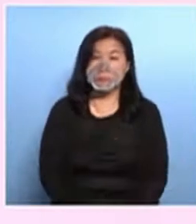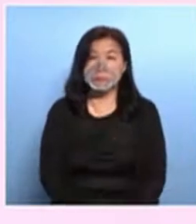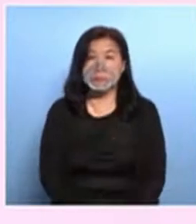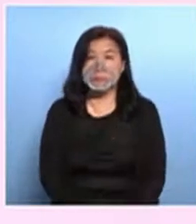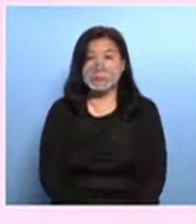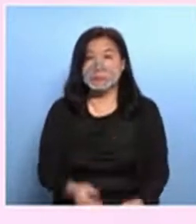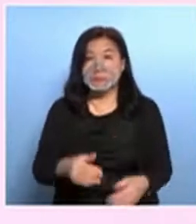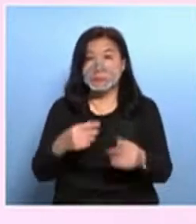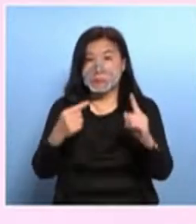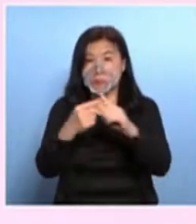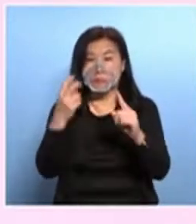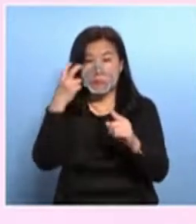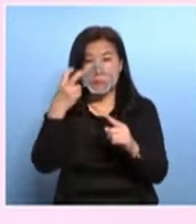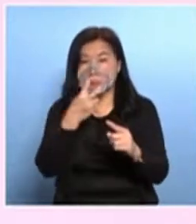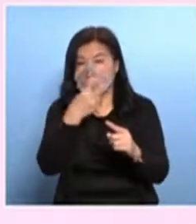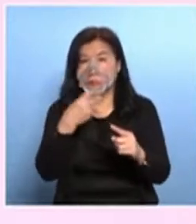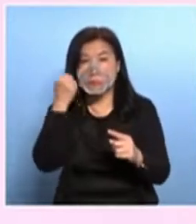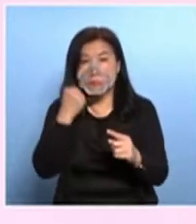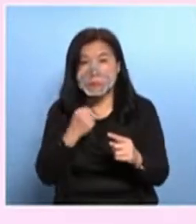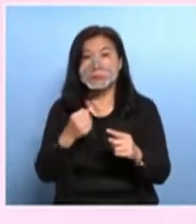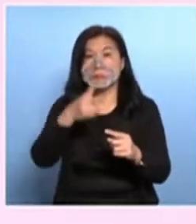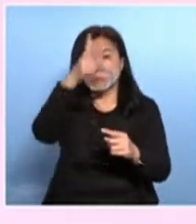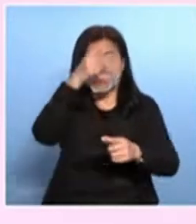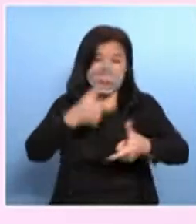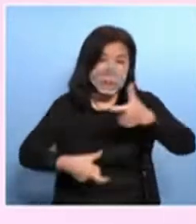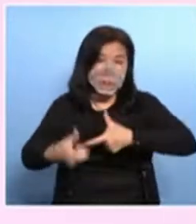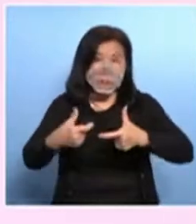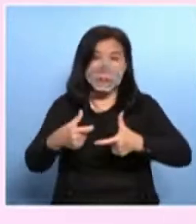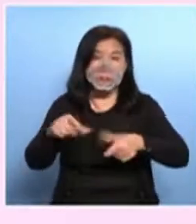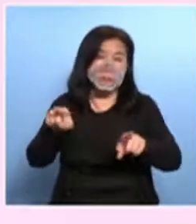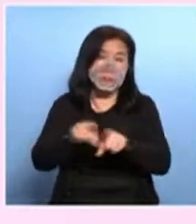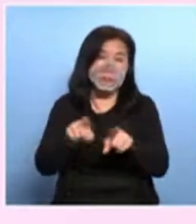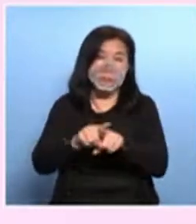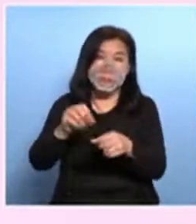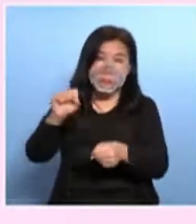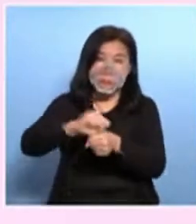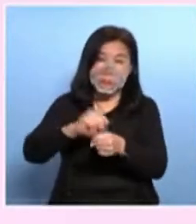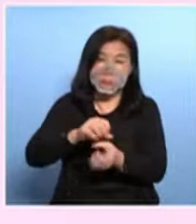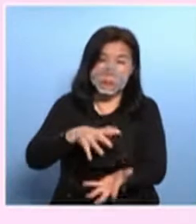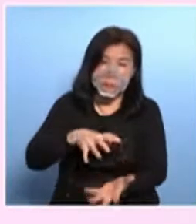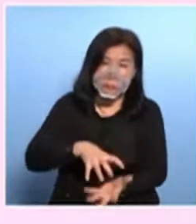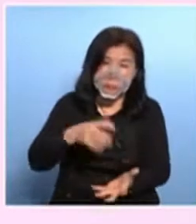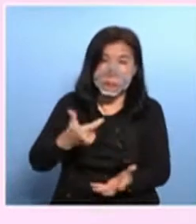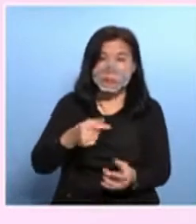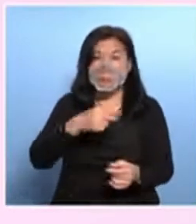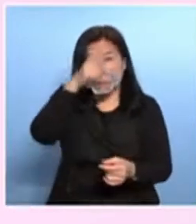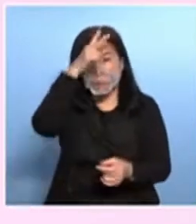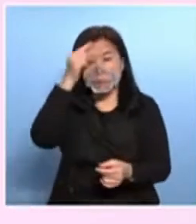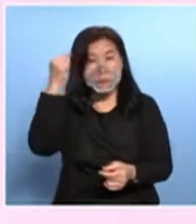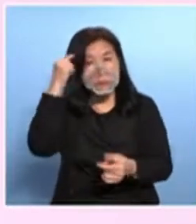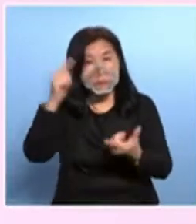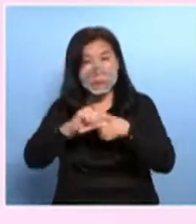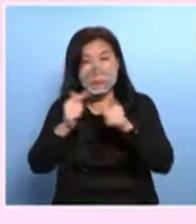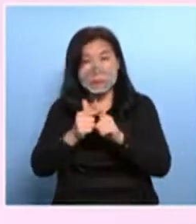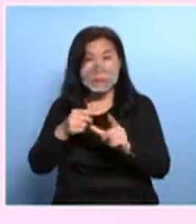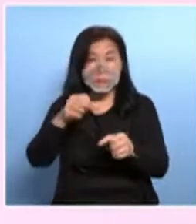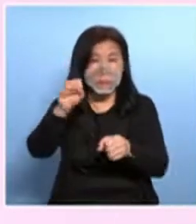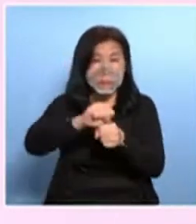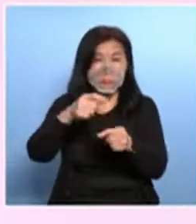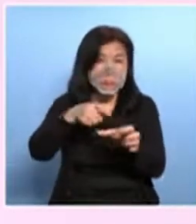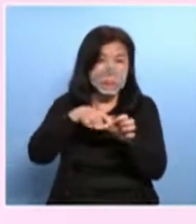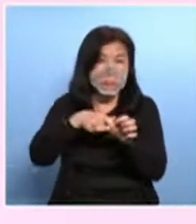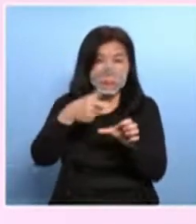24. In the long run, there will still be challenges in alleviating the pressure on public expenditure in the face of an aging